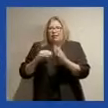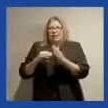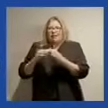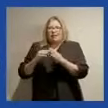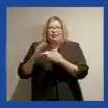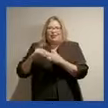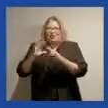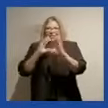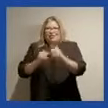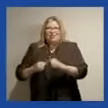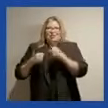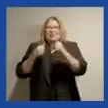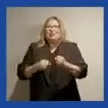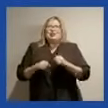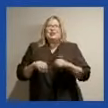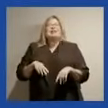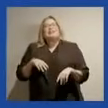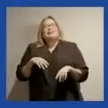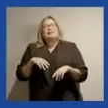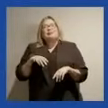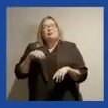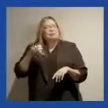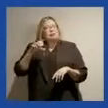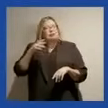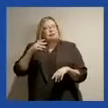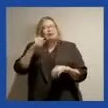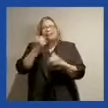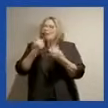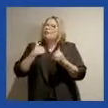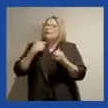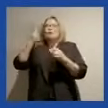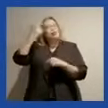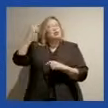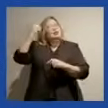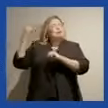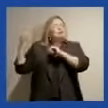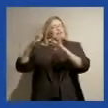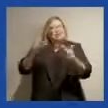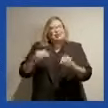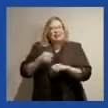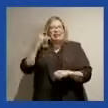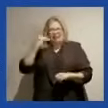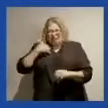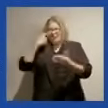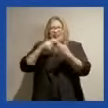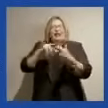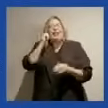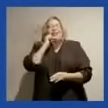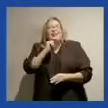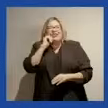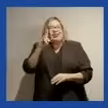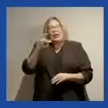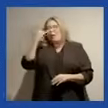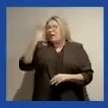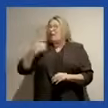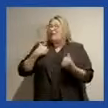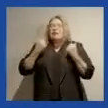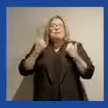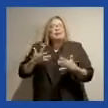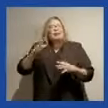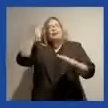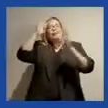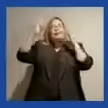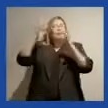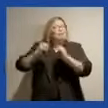was promoted and is realized every single day in the state of California. And that's because of the entrepreneurial spirit where people put everything on the line